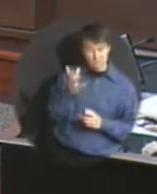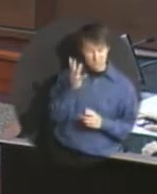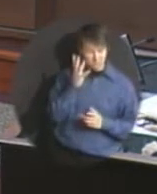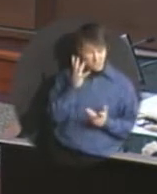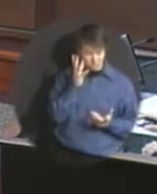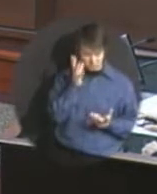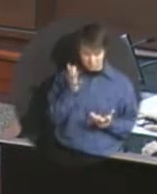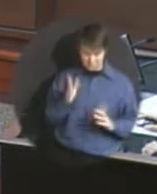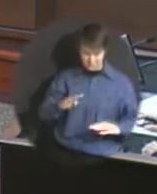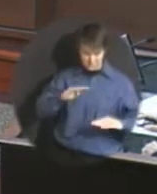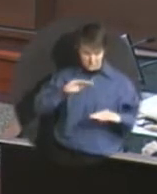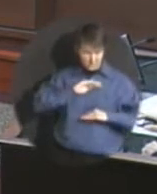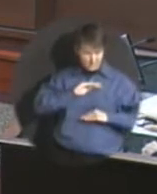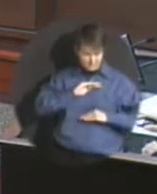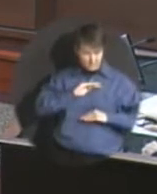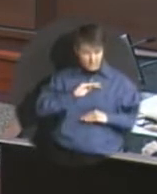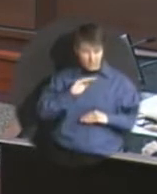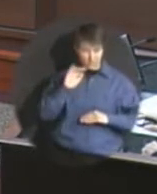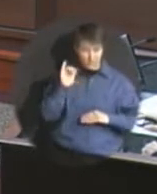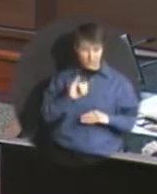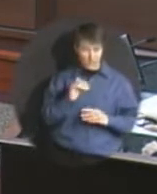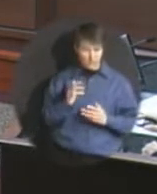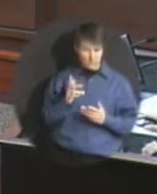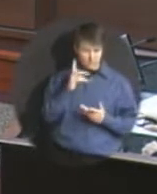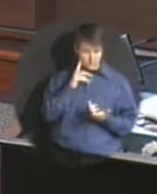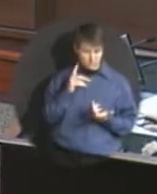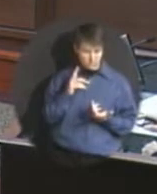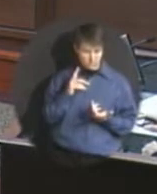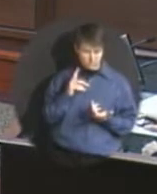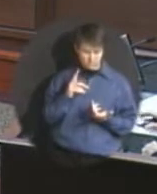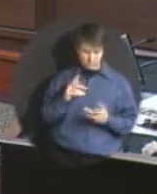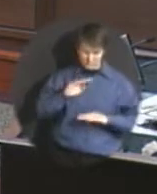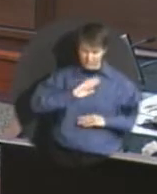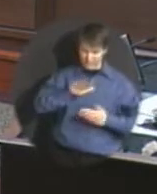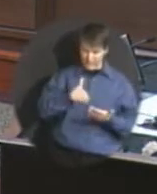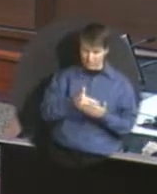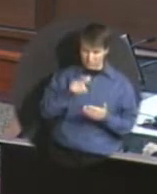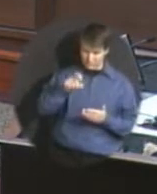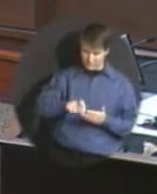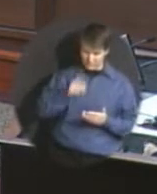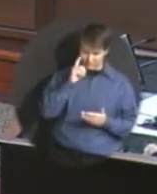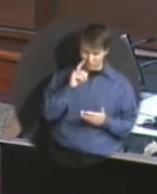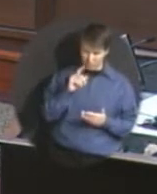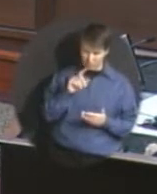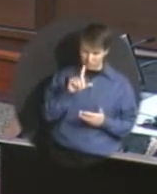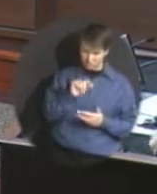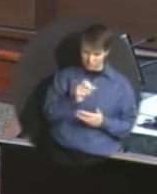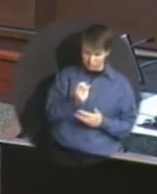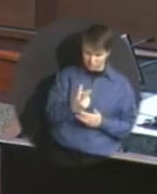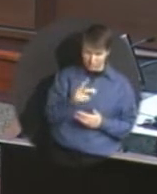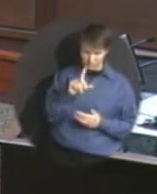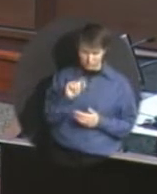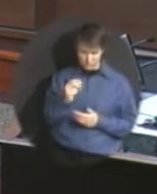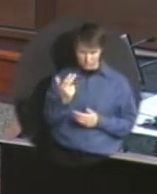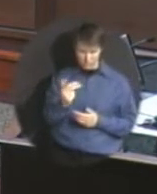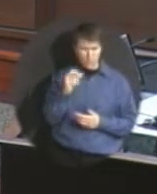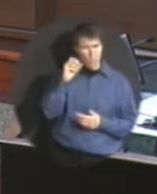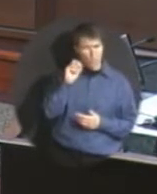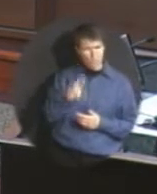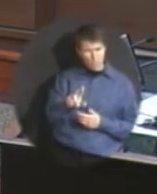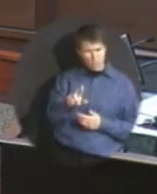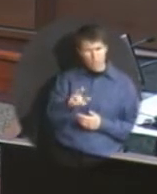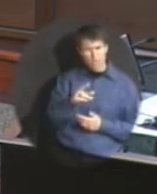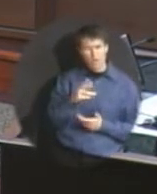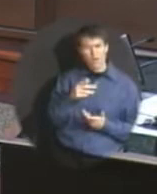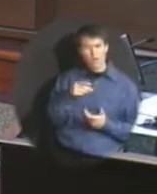satisfied with that amount of money to fulfill all of our capital outlay needs for 2012-13? Or have we